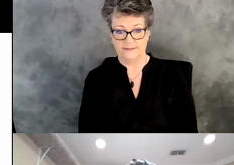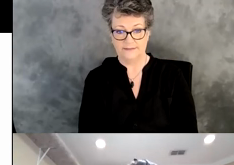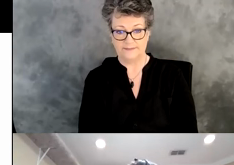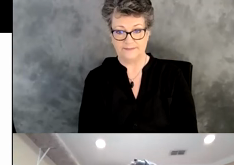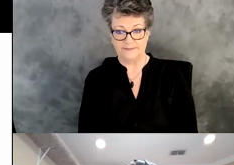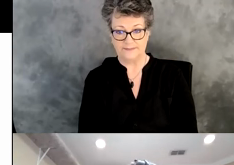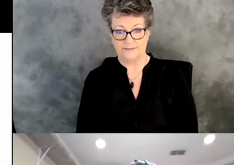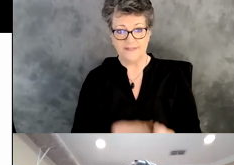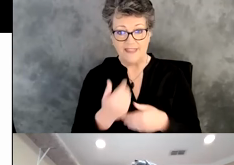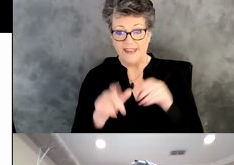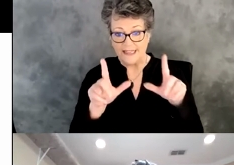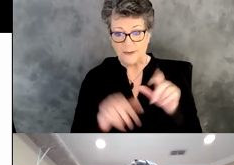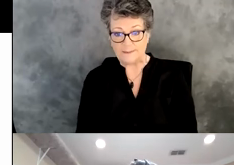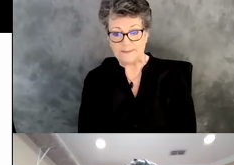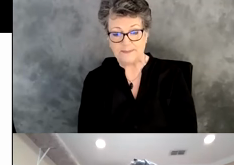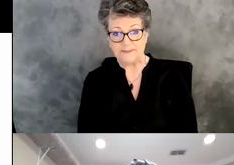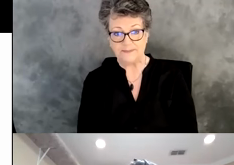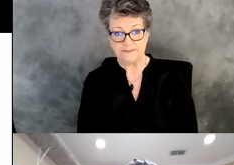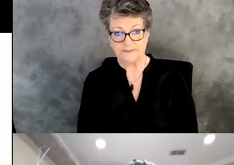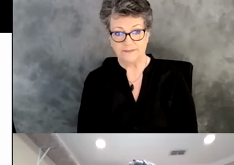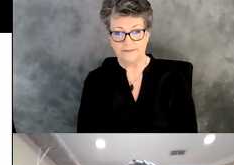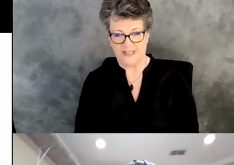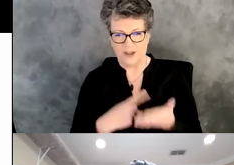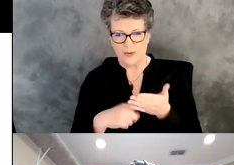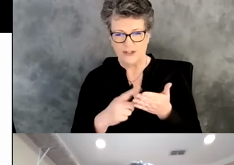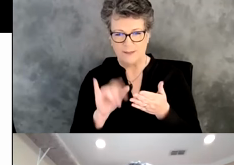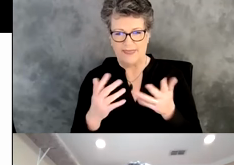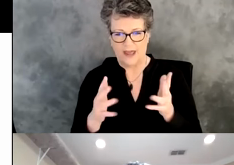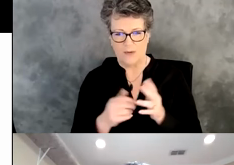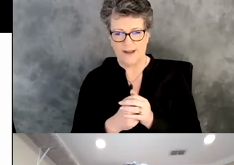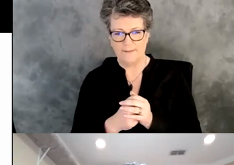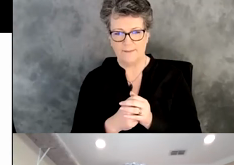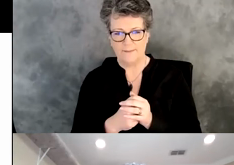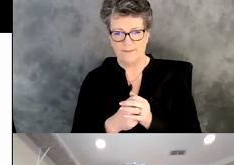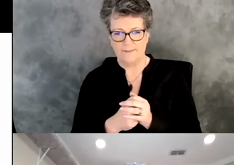And the next slide, I think we talked a little bit about that.